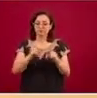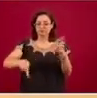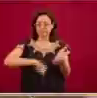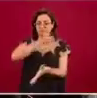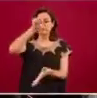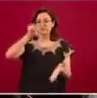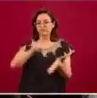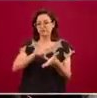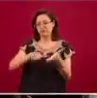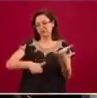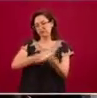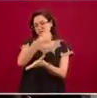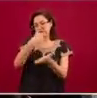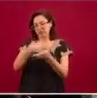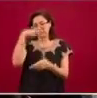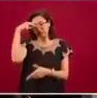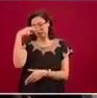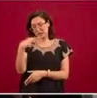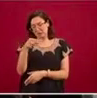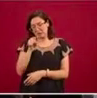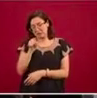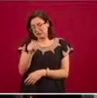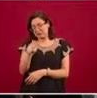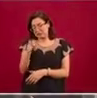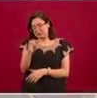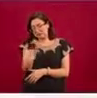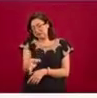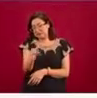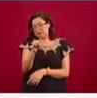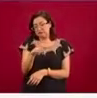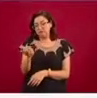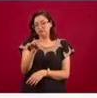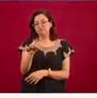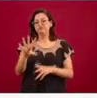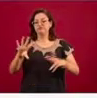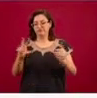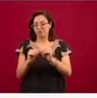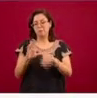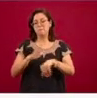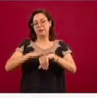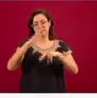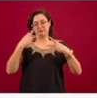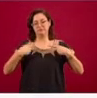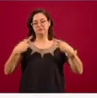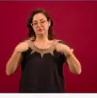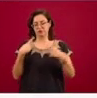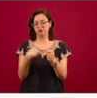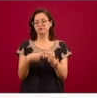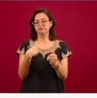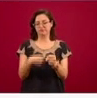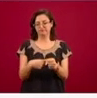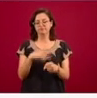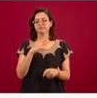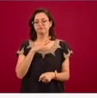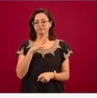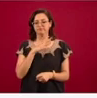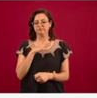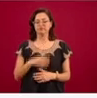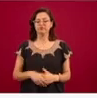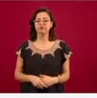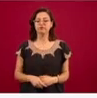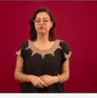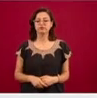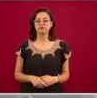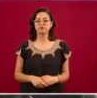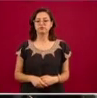southwest, the southeast state, southeast region states, Quintana Roo, Campeche, and Yucatan, as